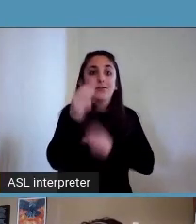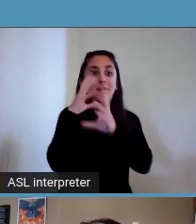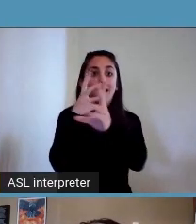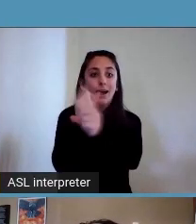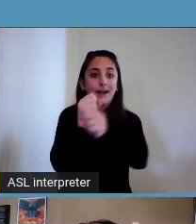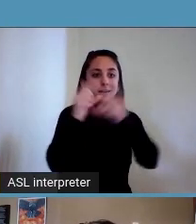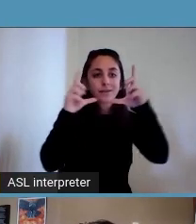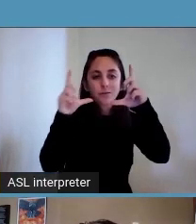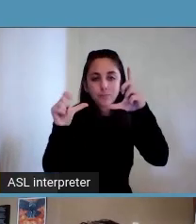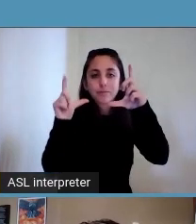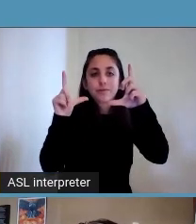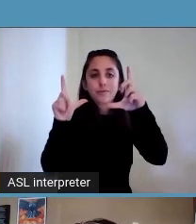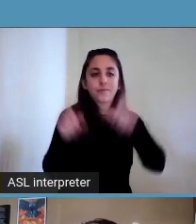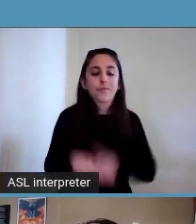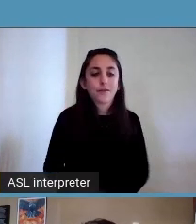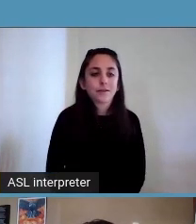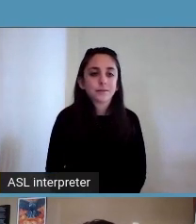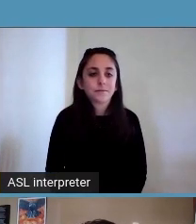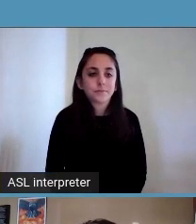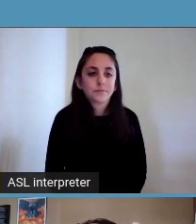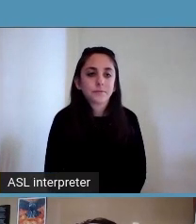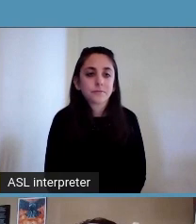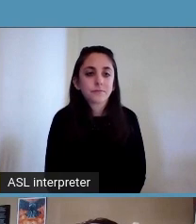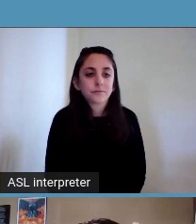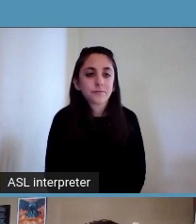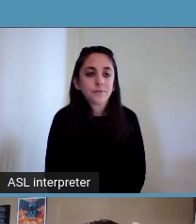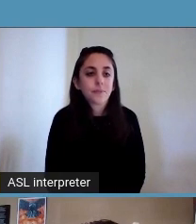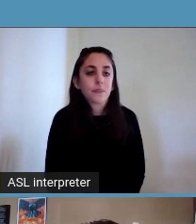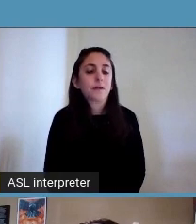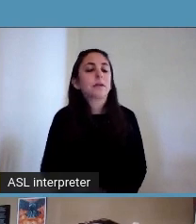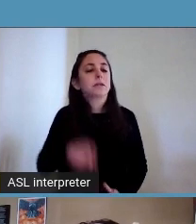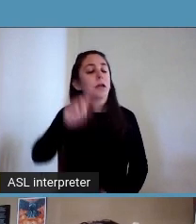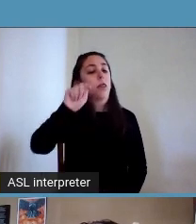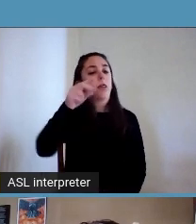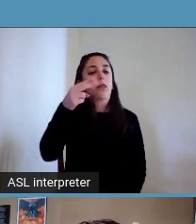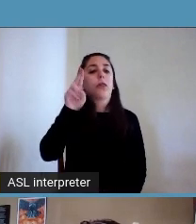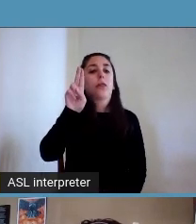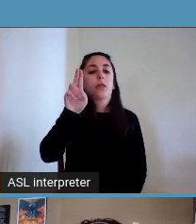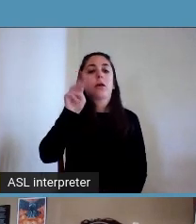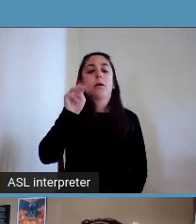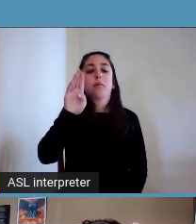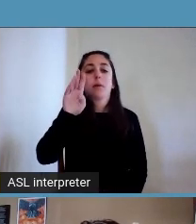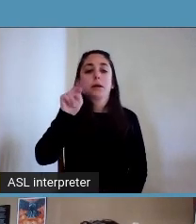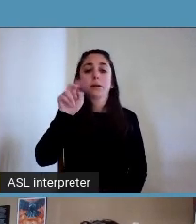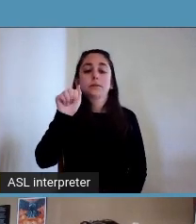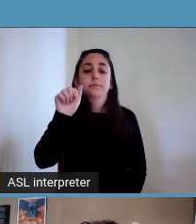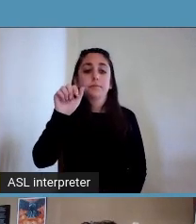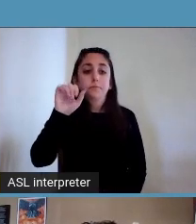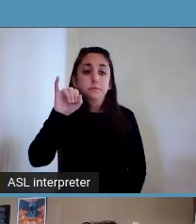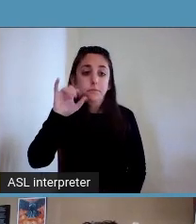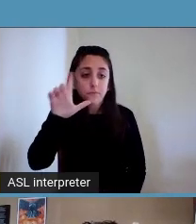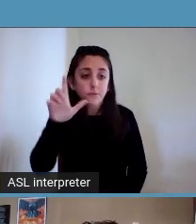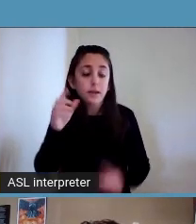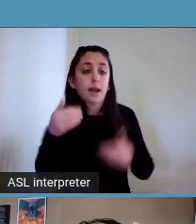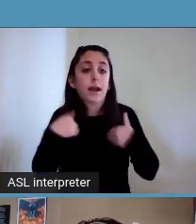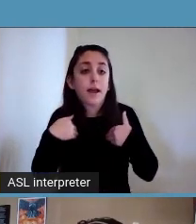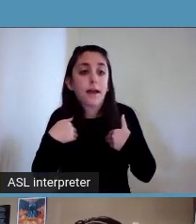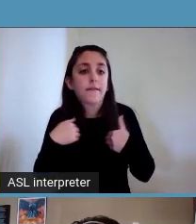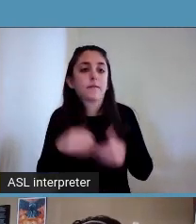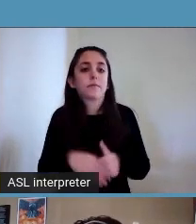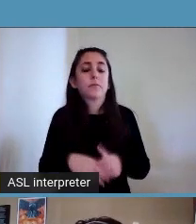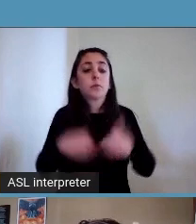on social media. So there's also a little thumbnail on the side here that says the reach of this post on